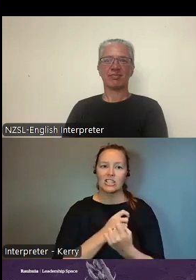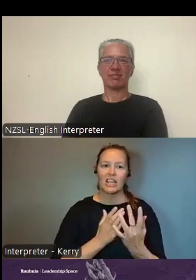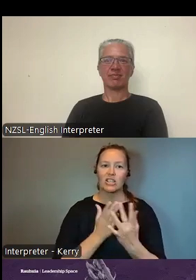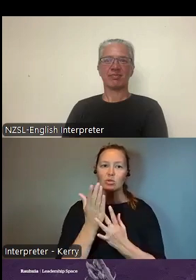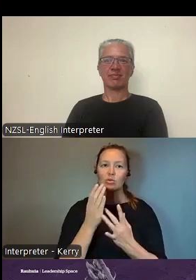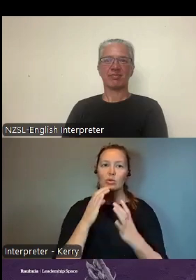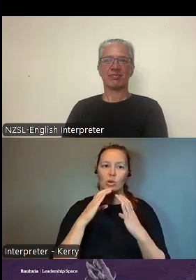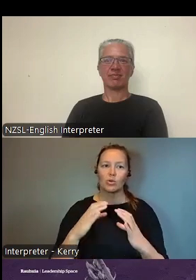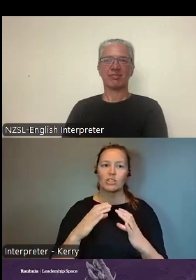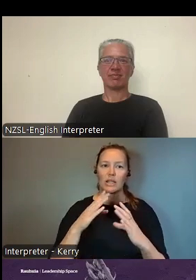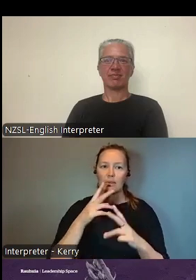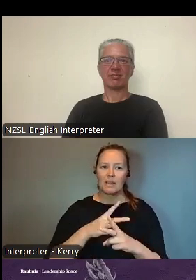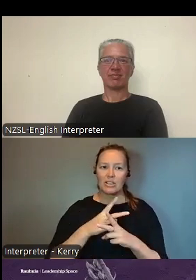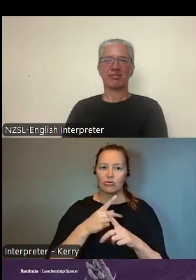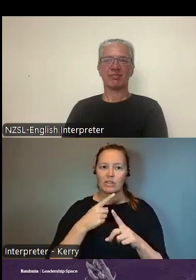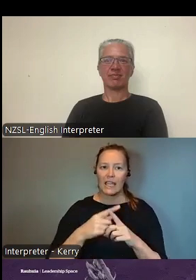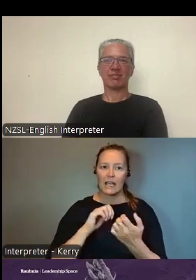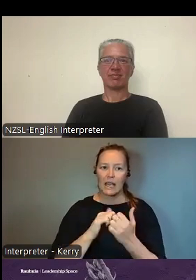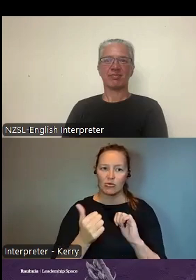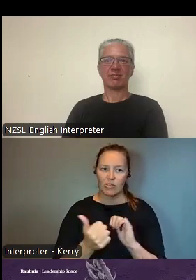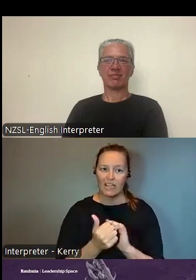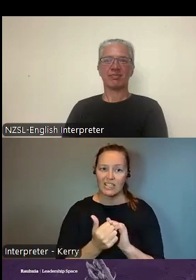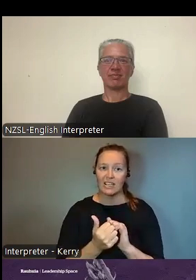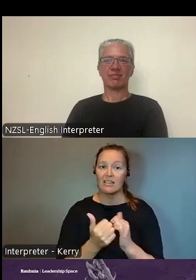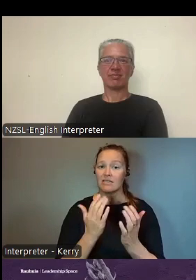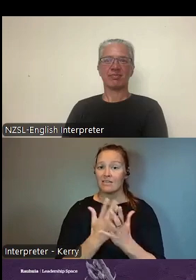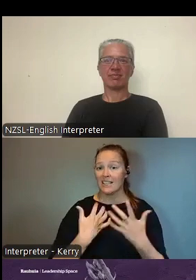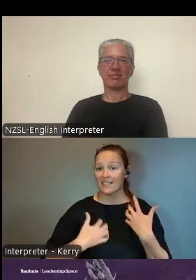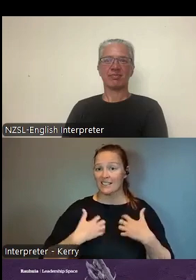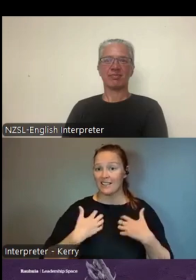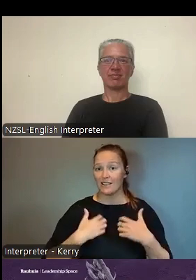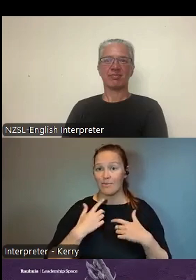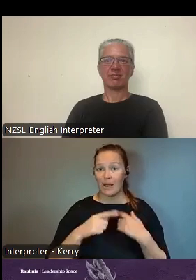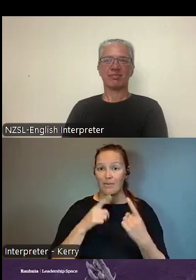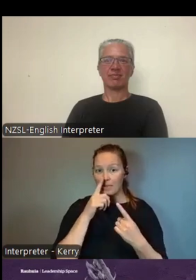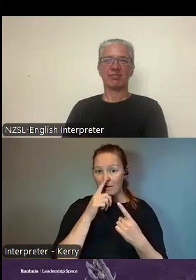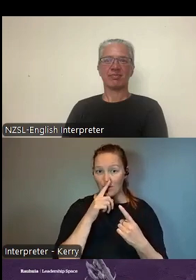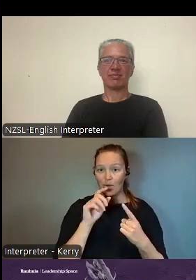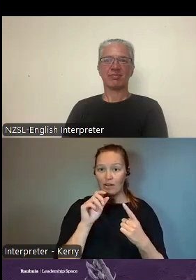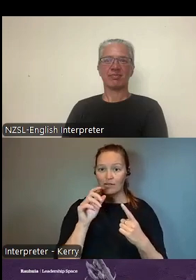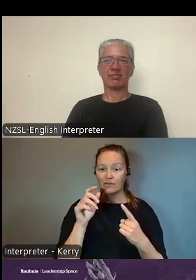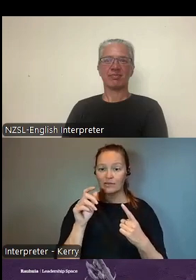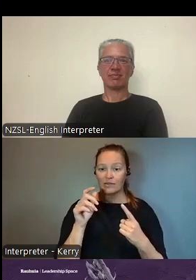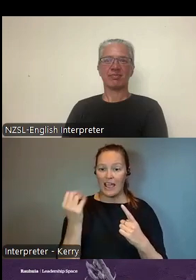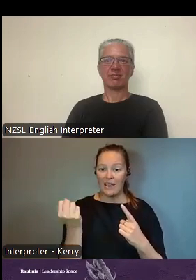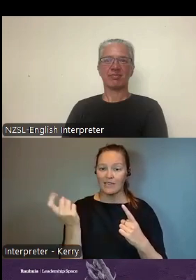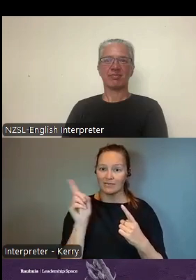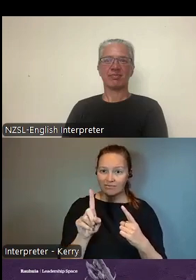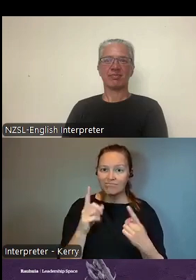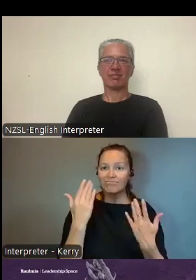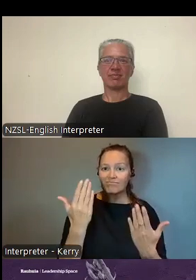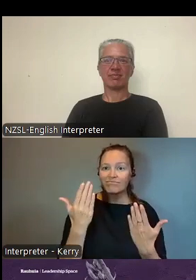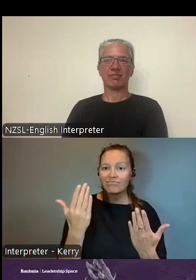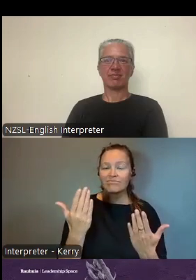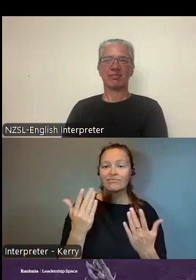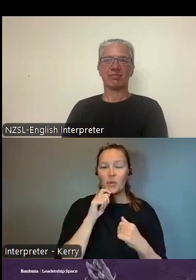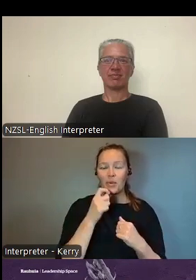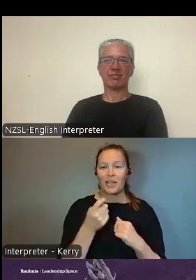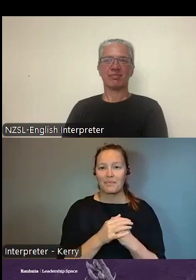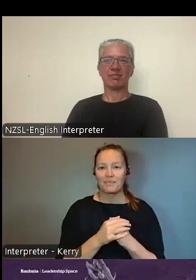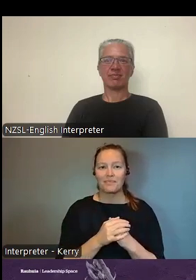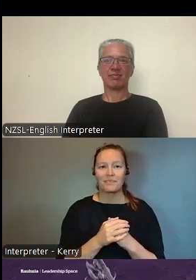mentoring, and collaboration. I'm really excited about the people that I'm lining up to talk to you in